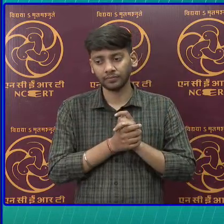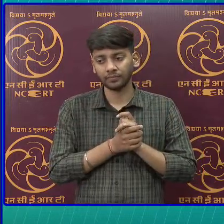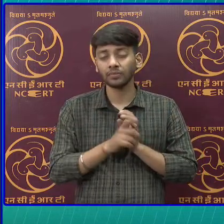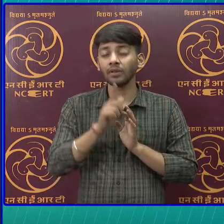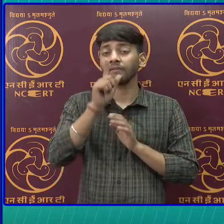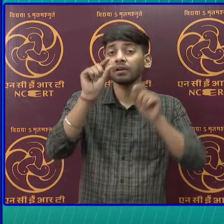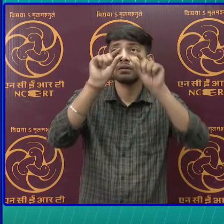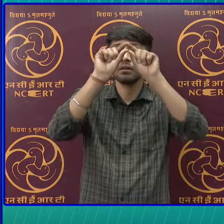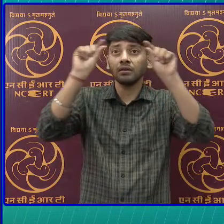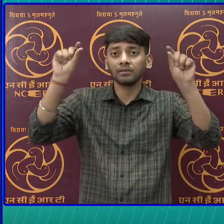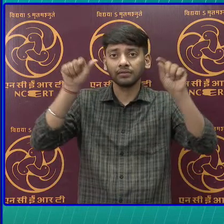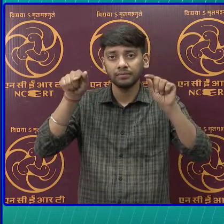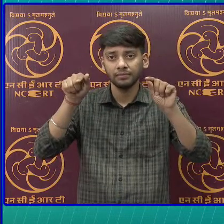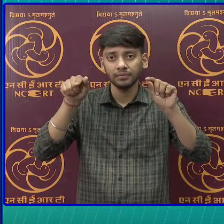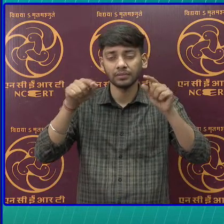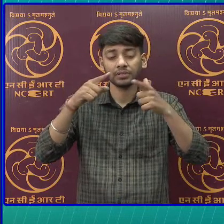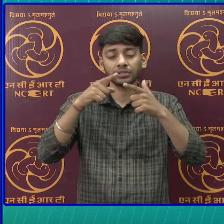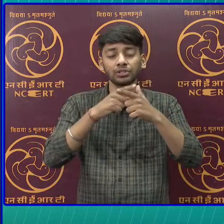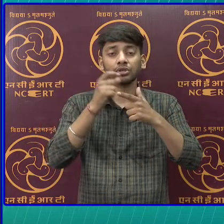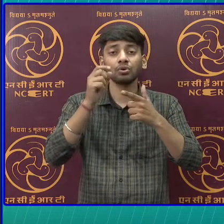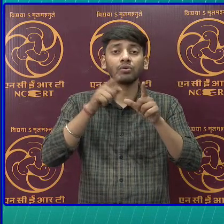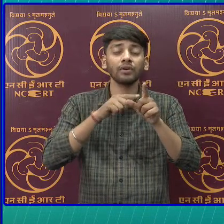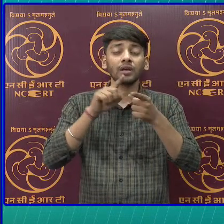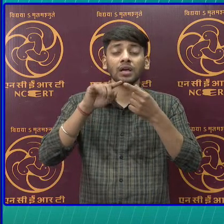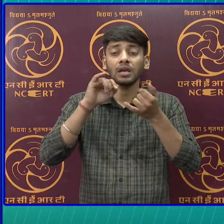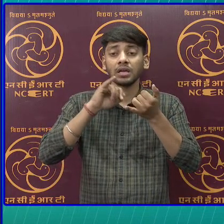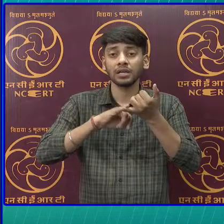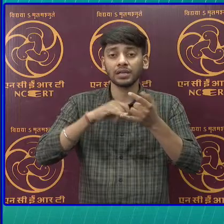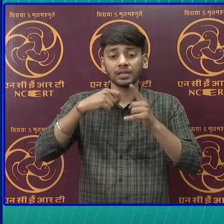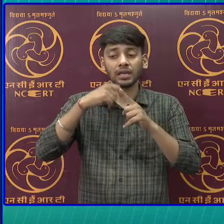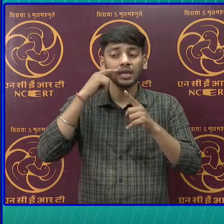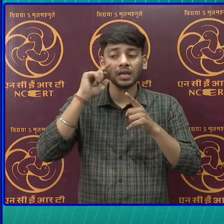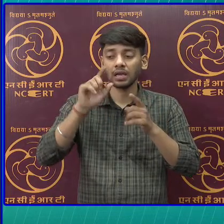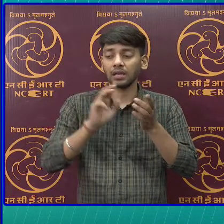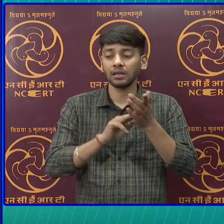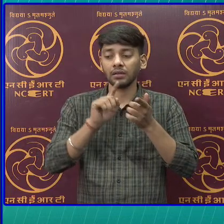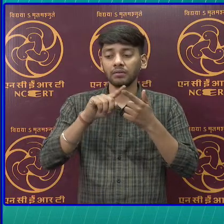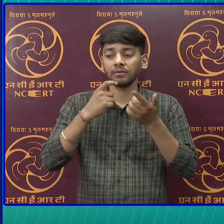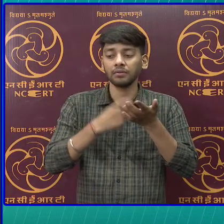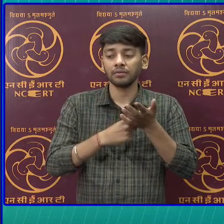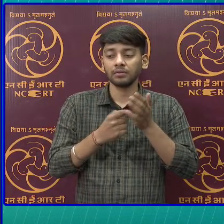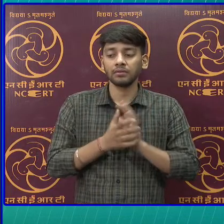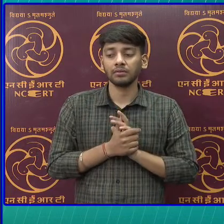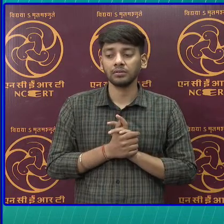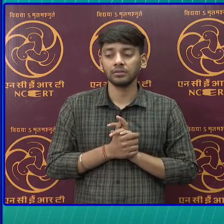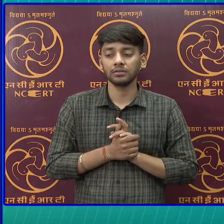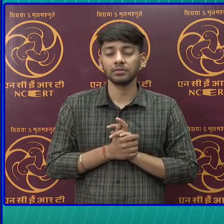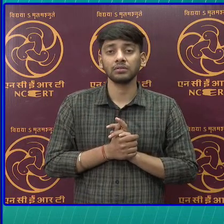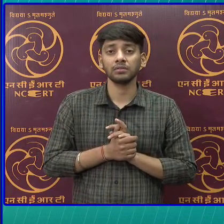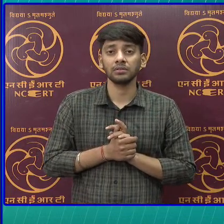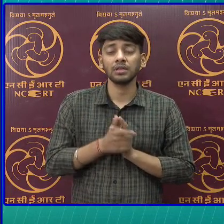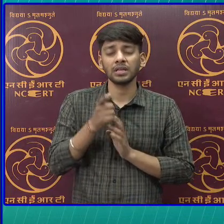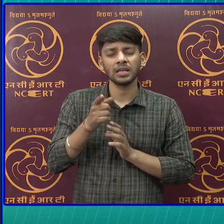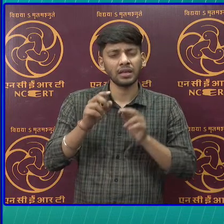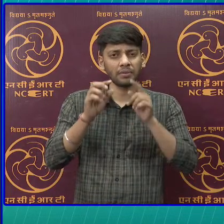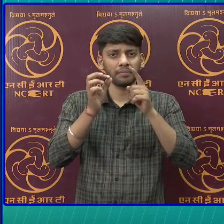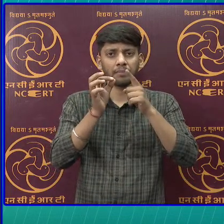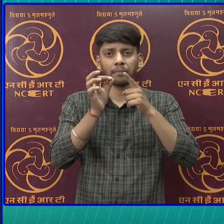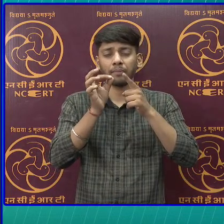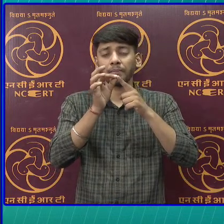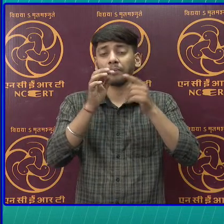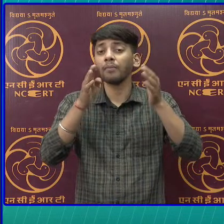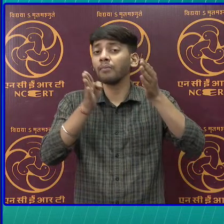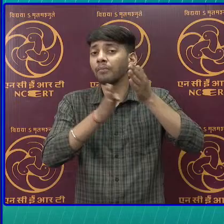one line written by Joyce Gilmer, and this poem, Tree, is present in your